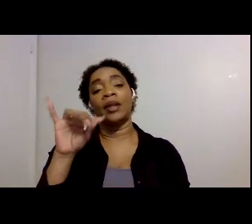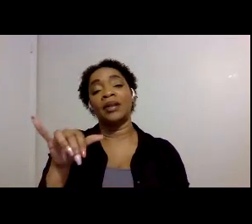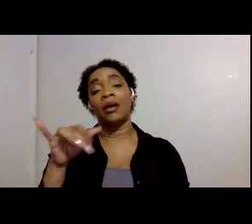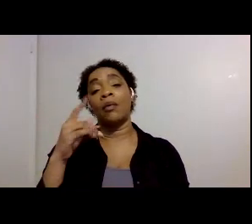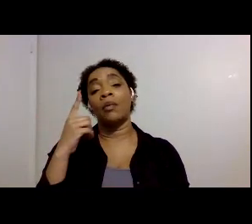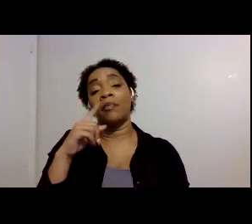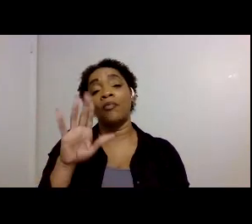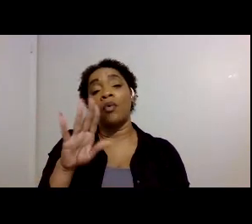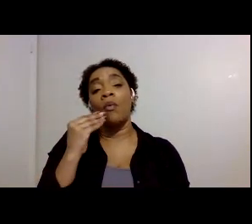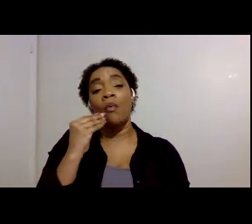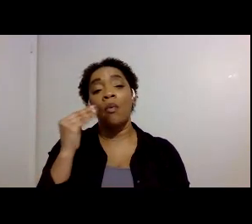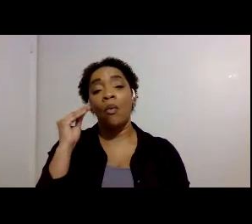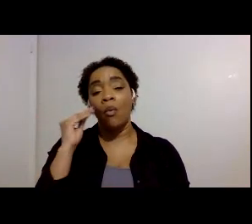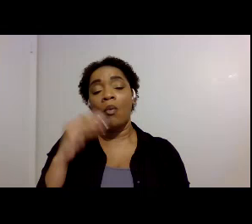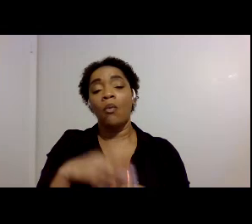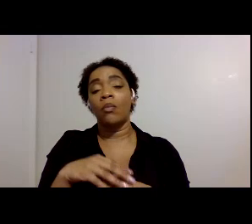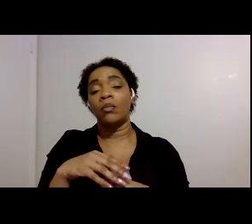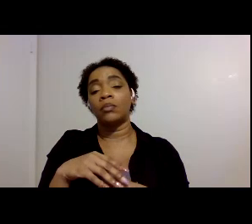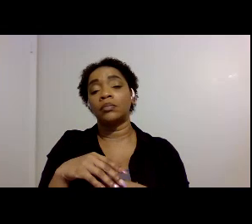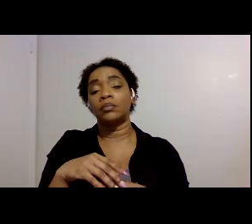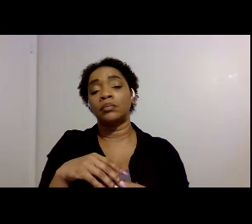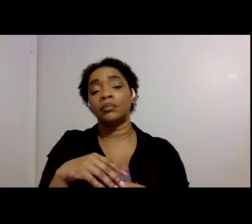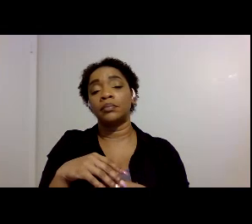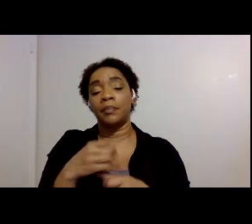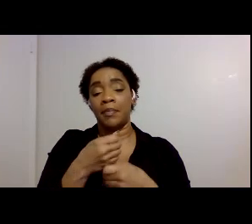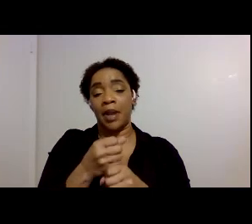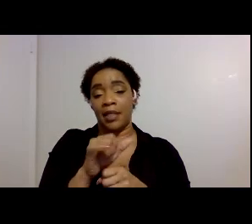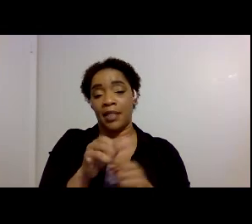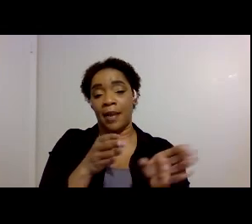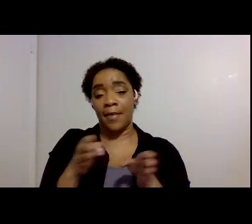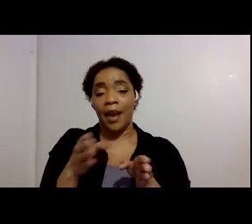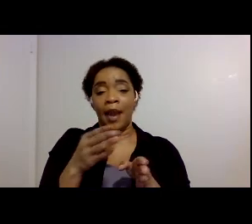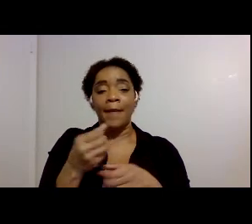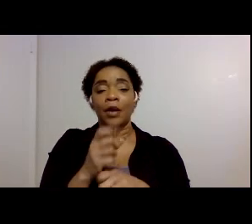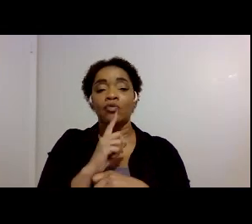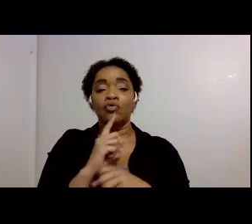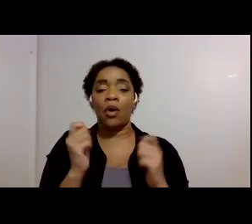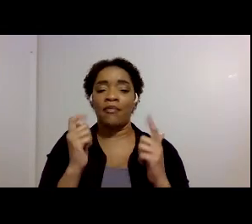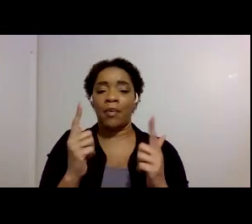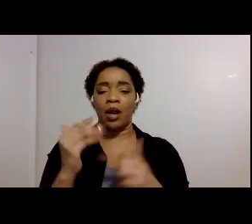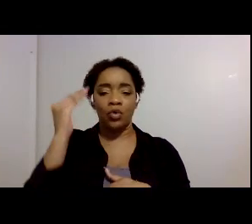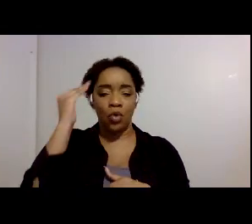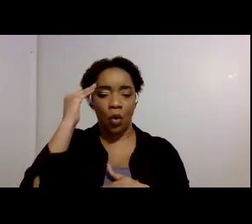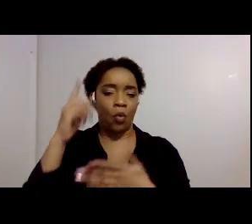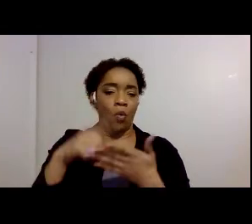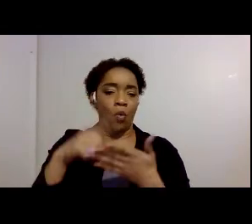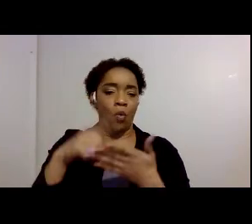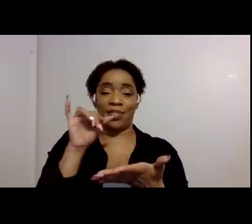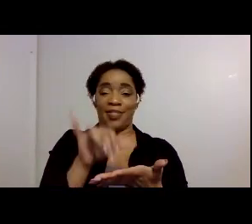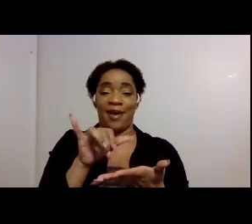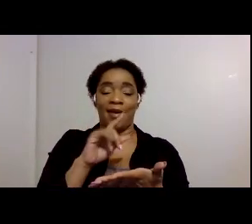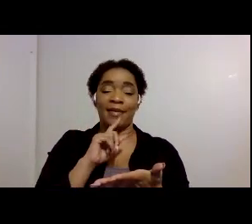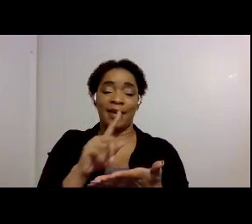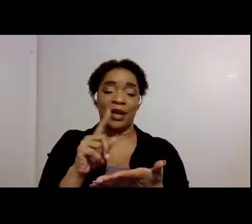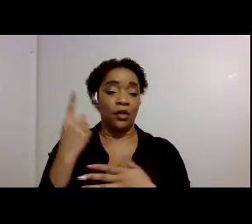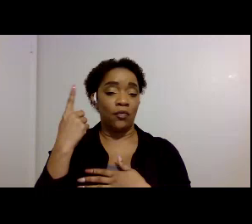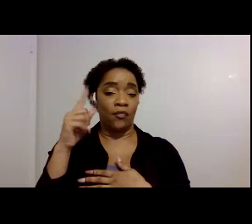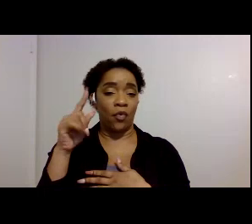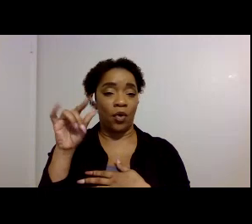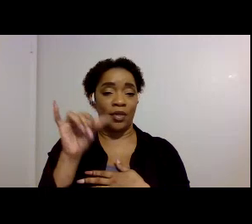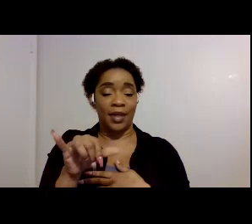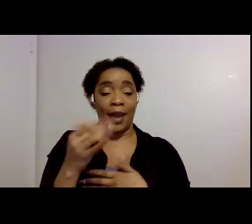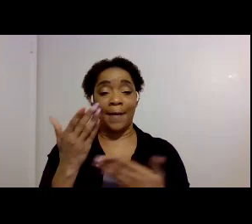actually creating the plan. And just make sure that everyone understands what it is. So it may be a abstract drawing, so to speak,